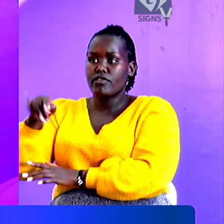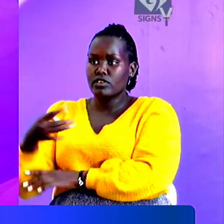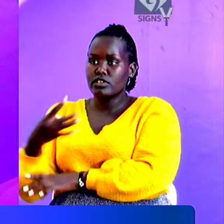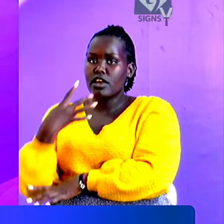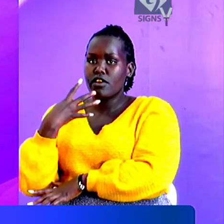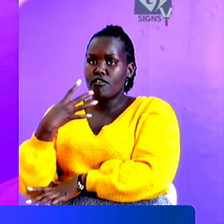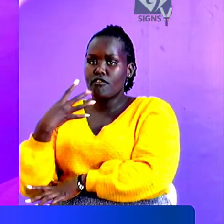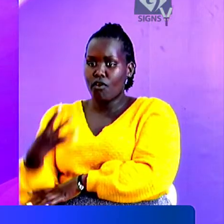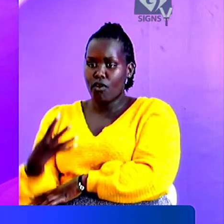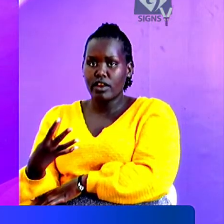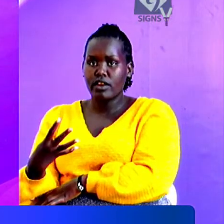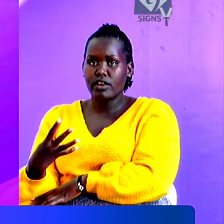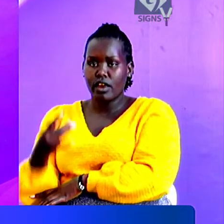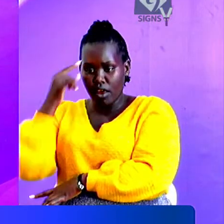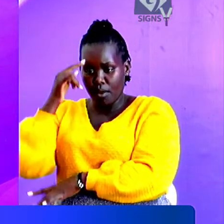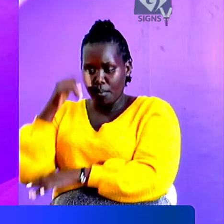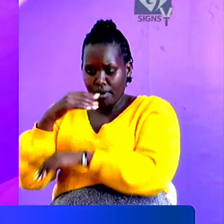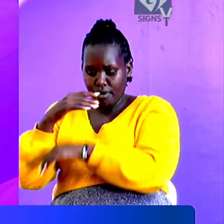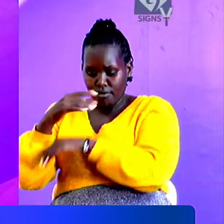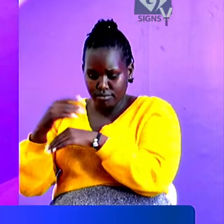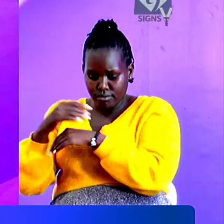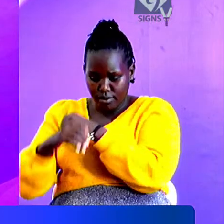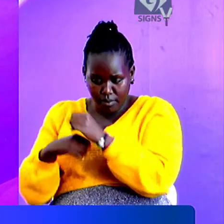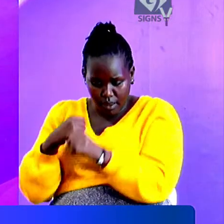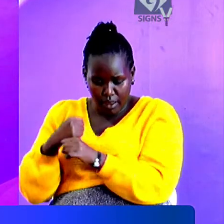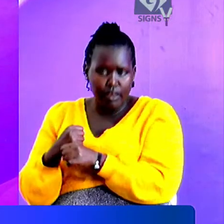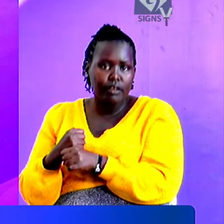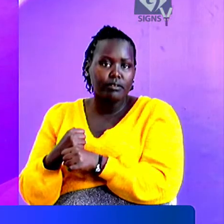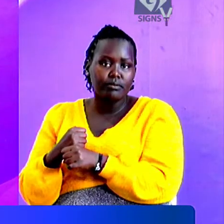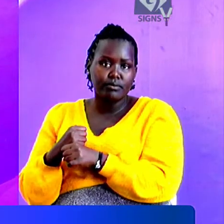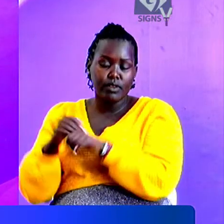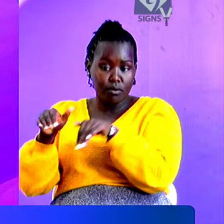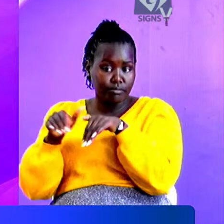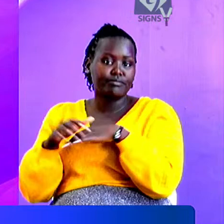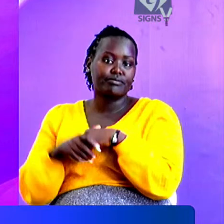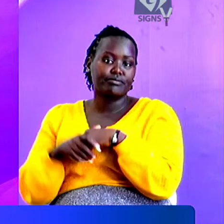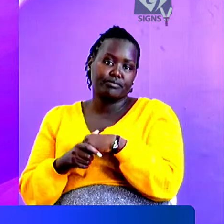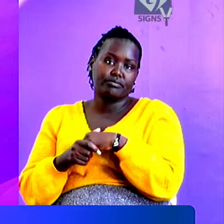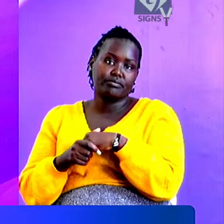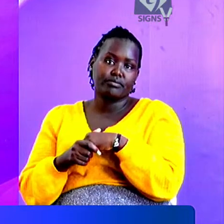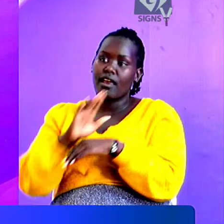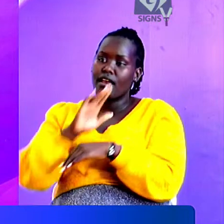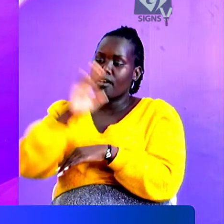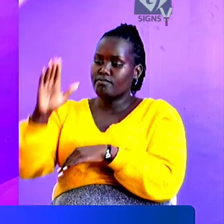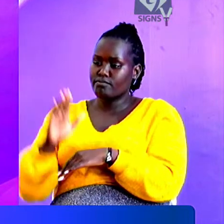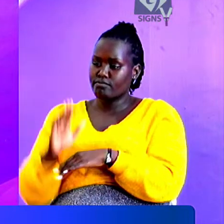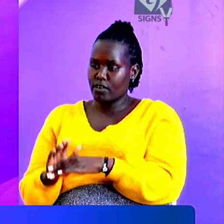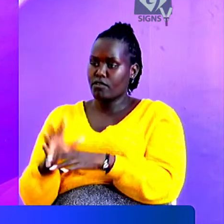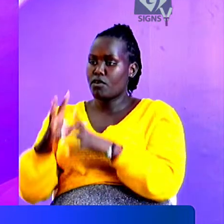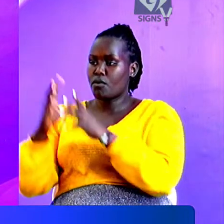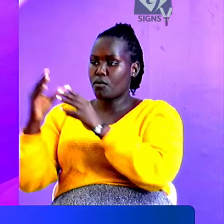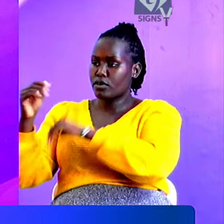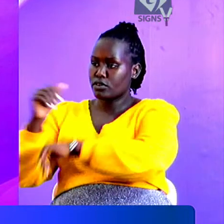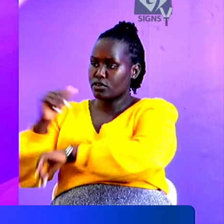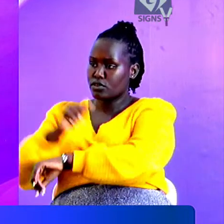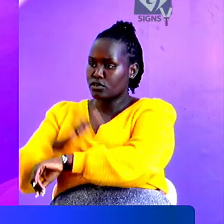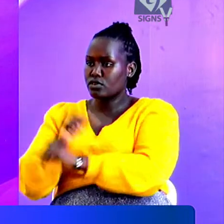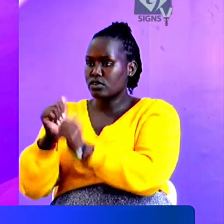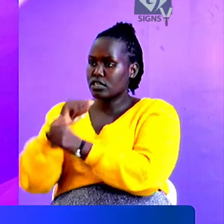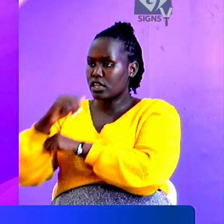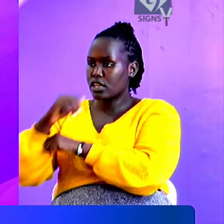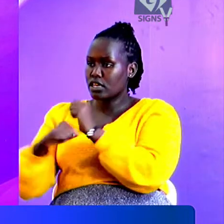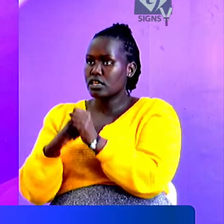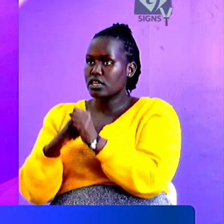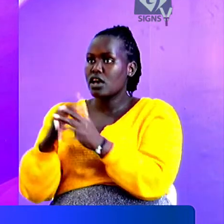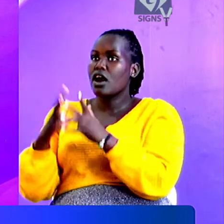per academic year. Okay, the times have changed. Wait, I never went to school 10 years ago. I went to University of Nairobi